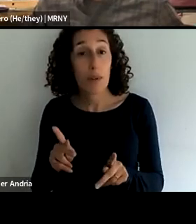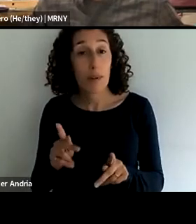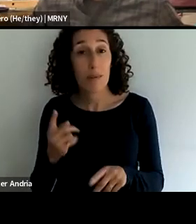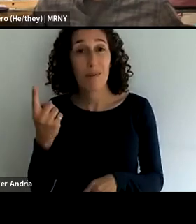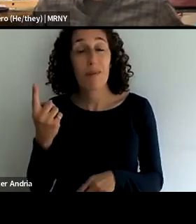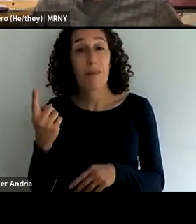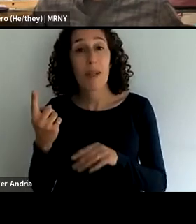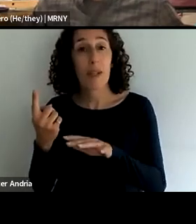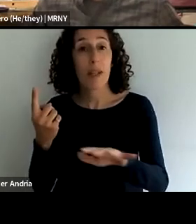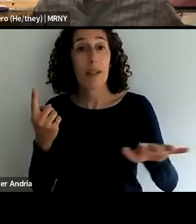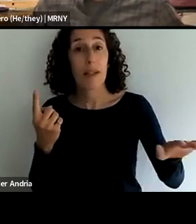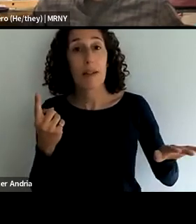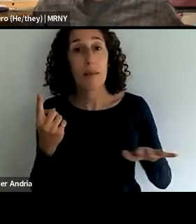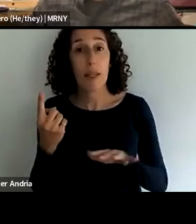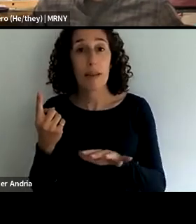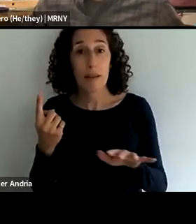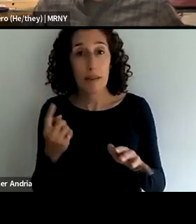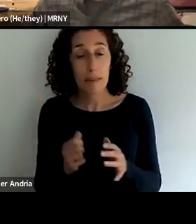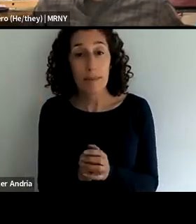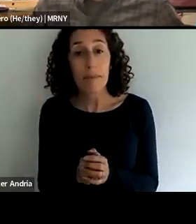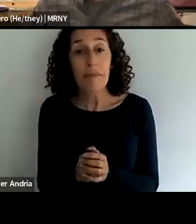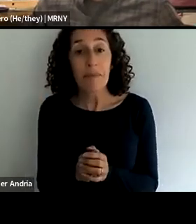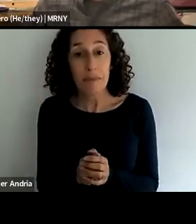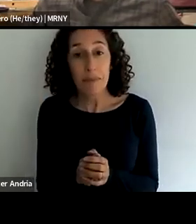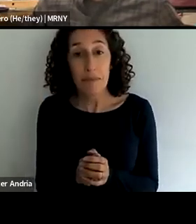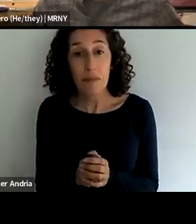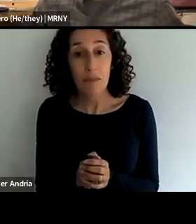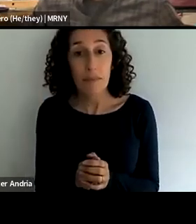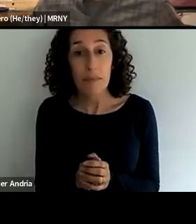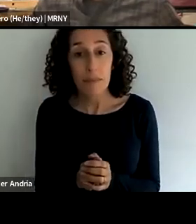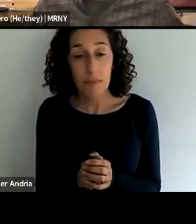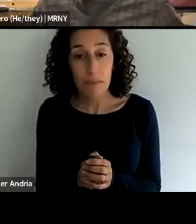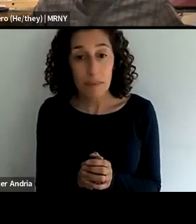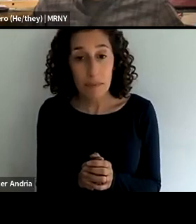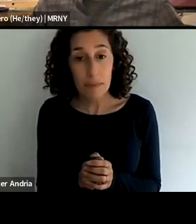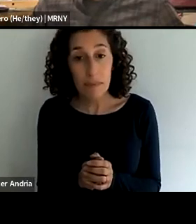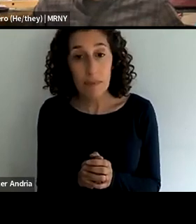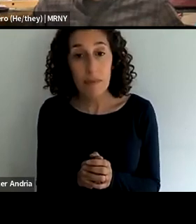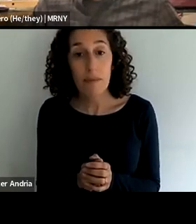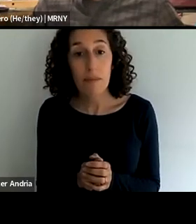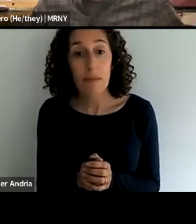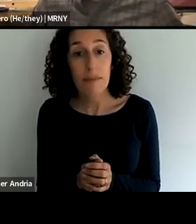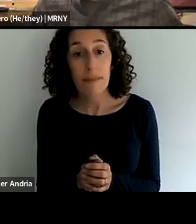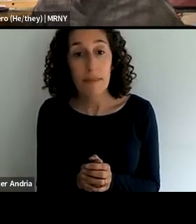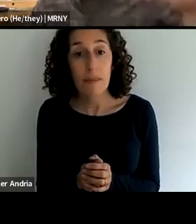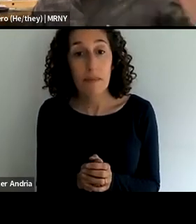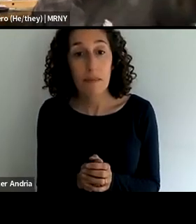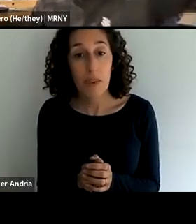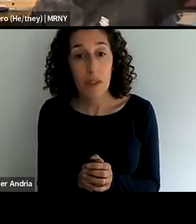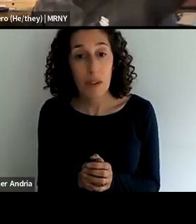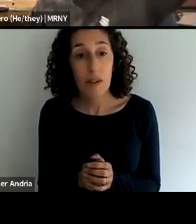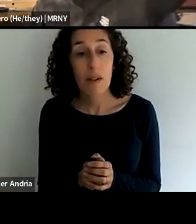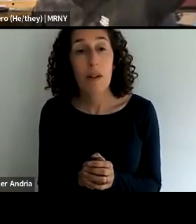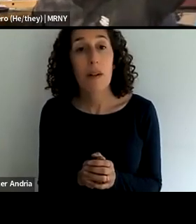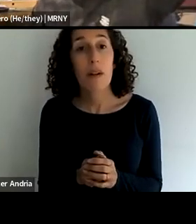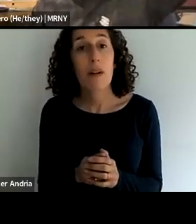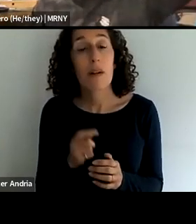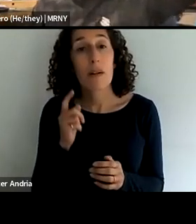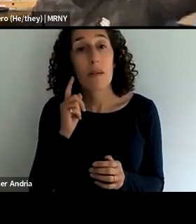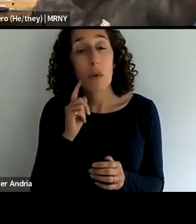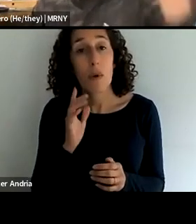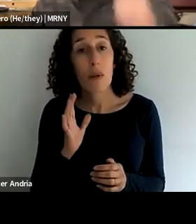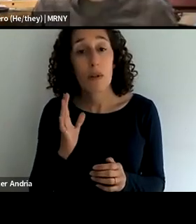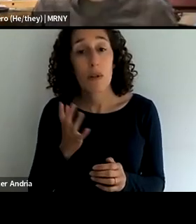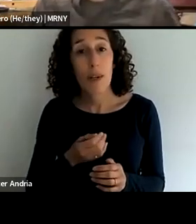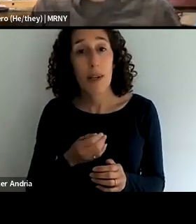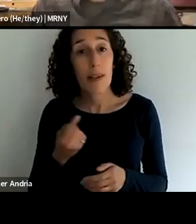spaces. And I think when we have days such as Trans Day of Visibility or Trans Week